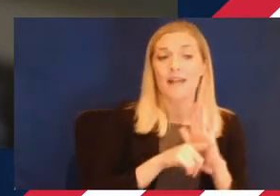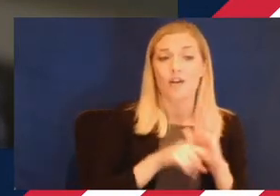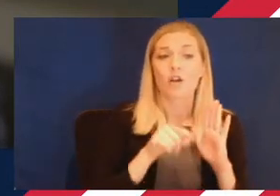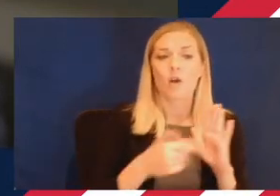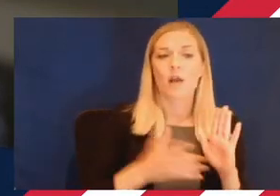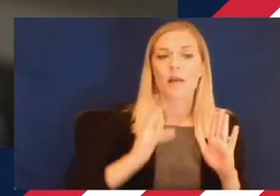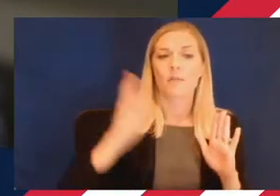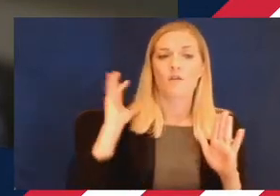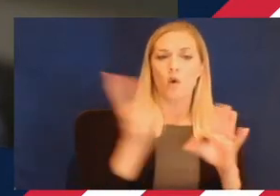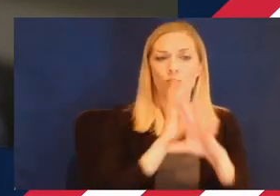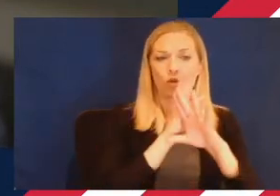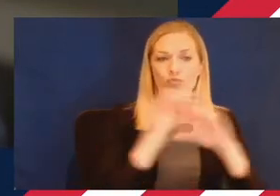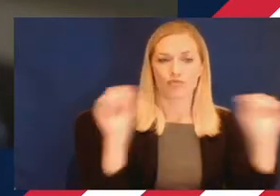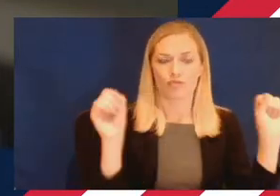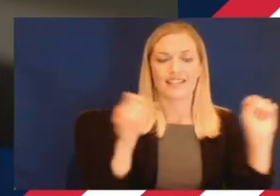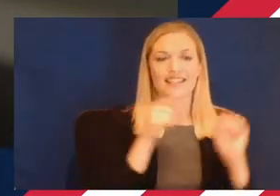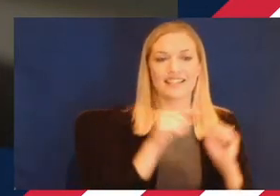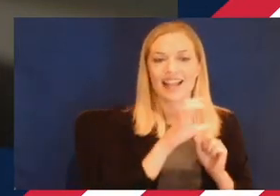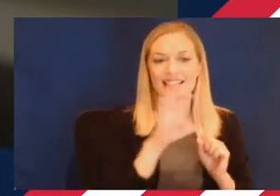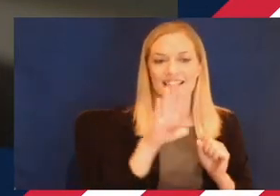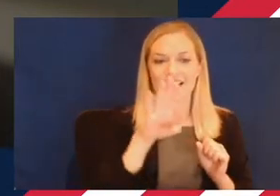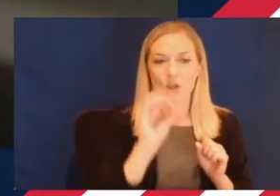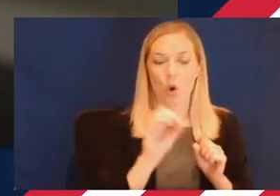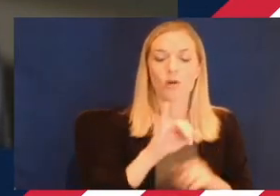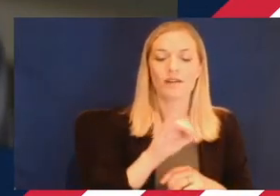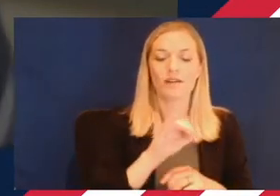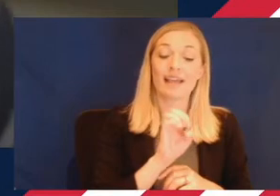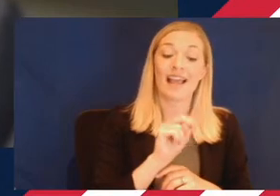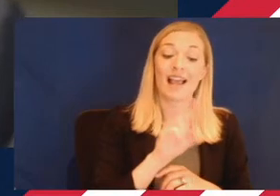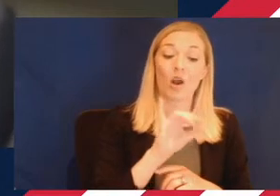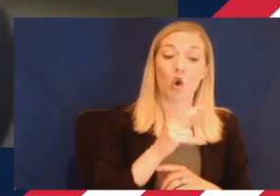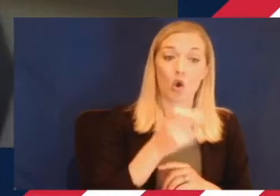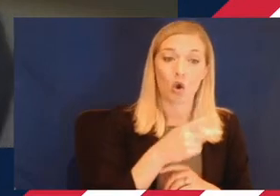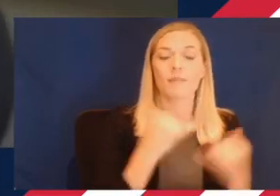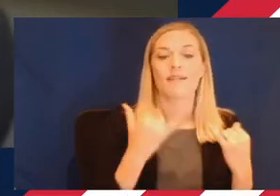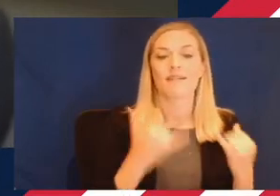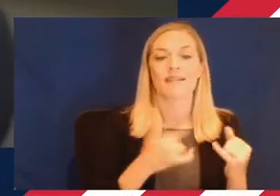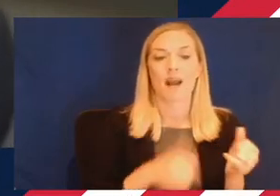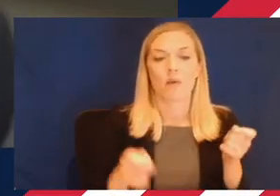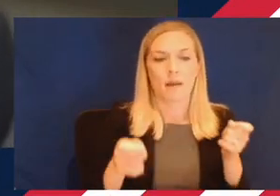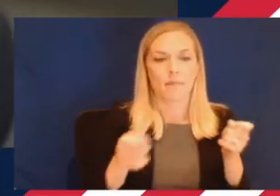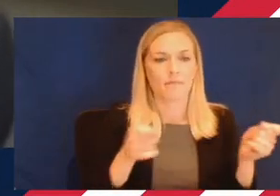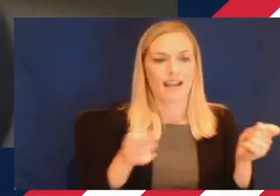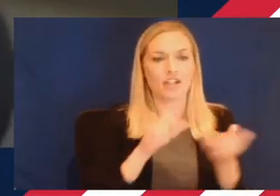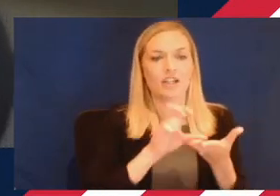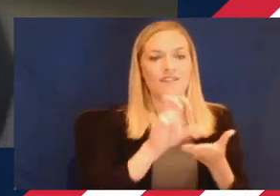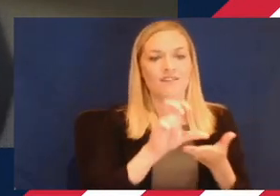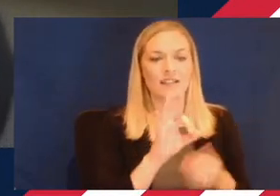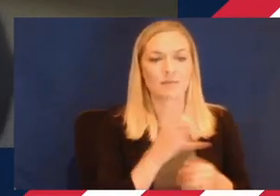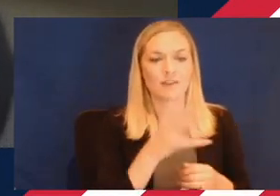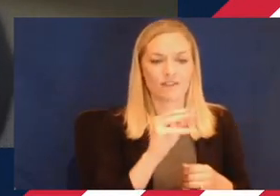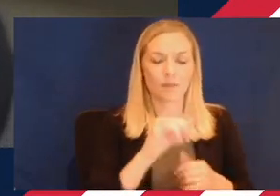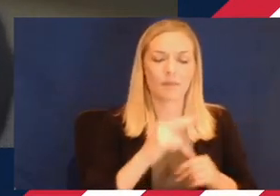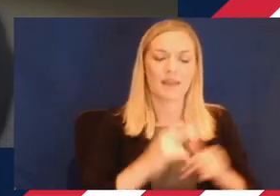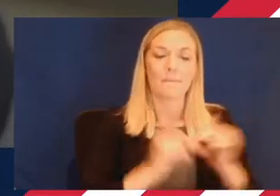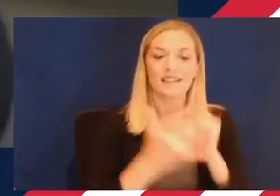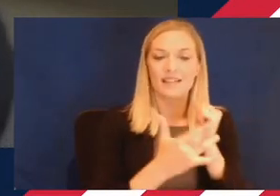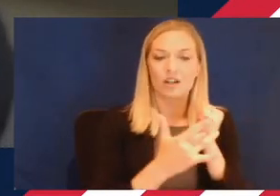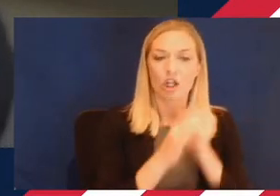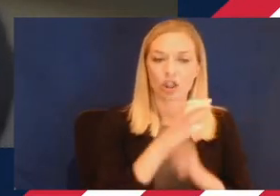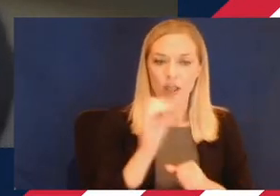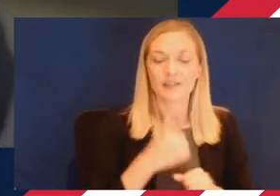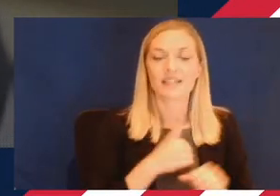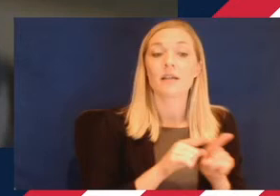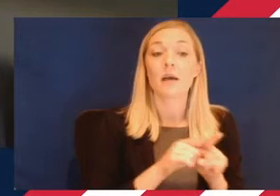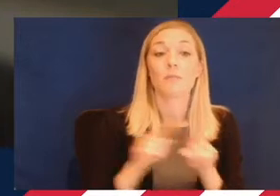Oracle Corporation, CEO of Infor, and now managing partner at an investment firm that builds technology companies. I'm also on the board of the New York Federal Reserve.